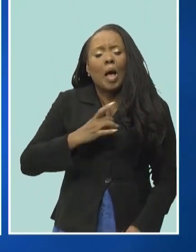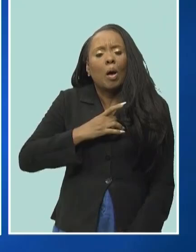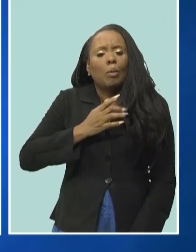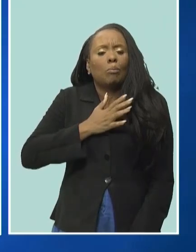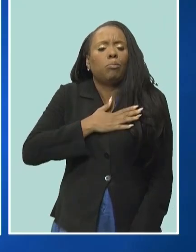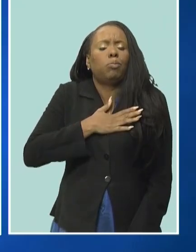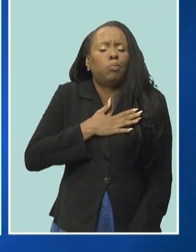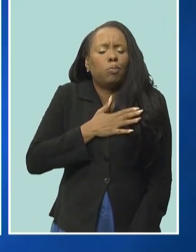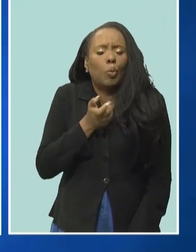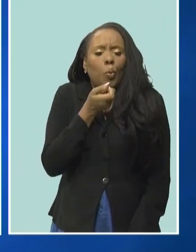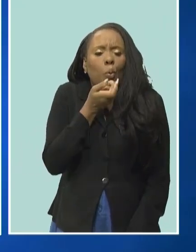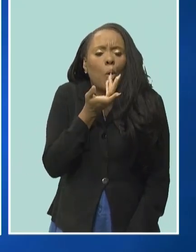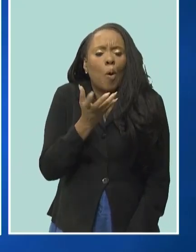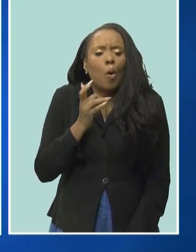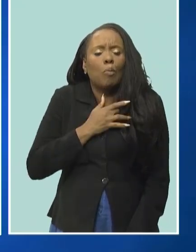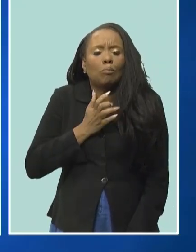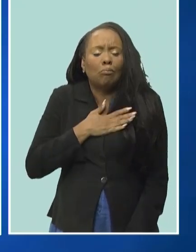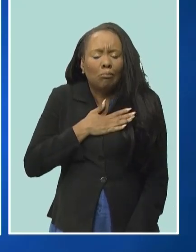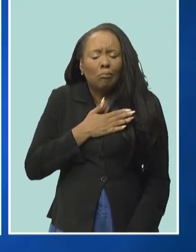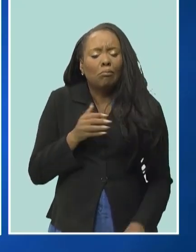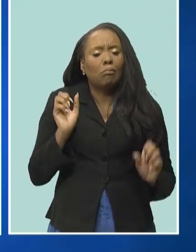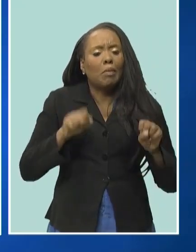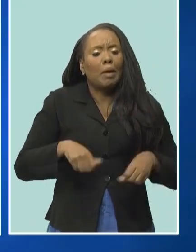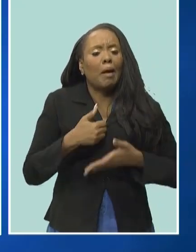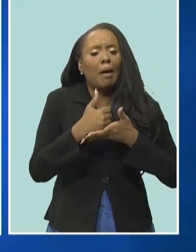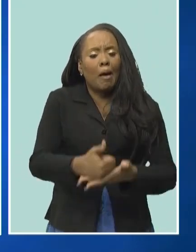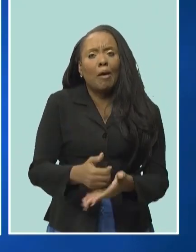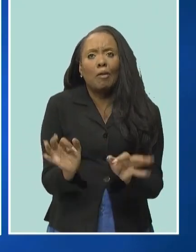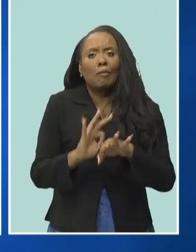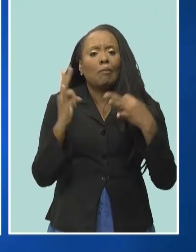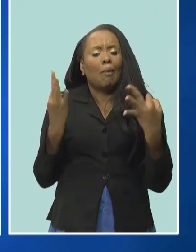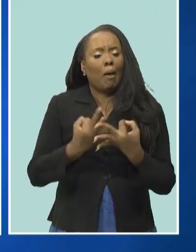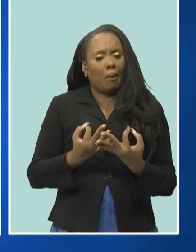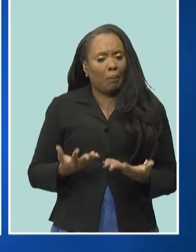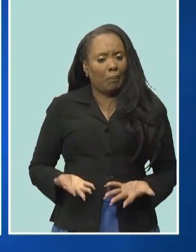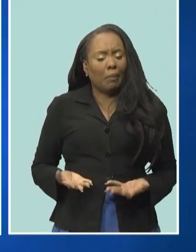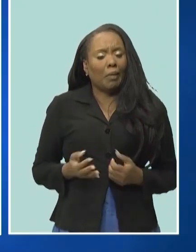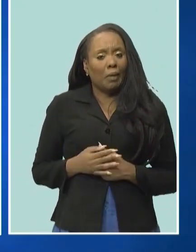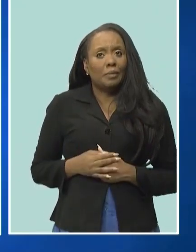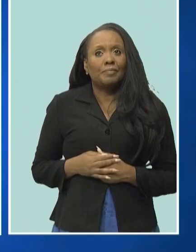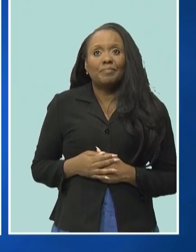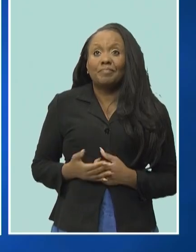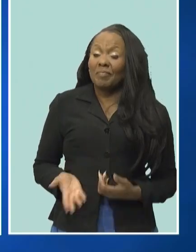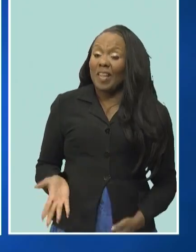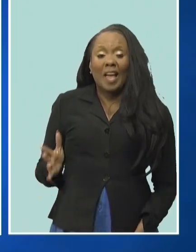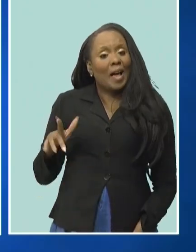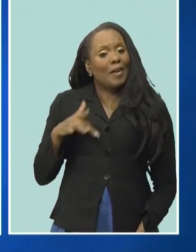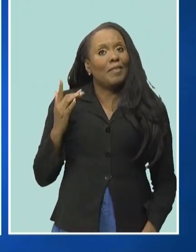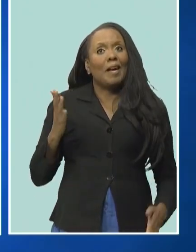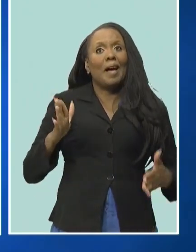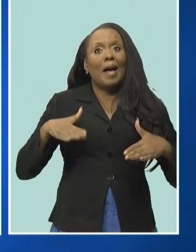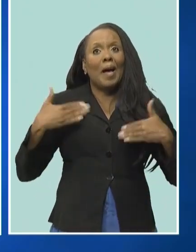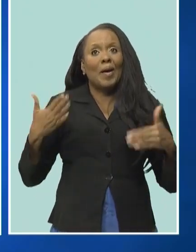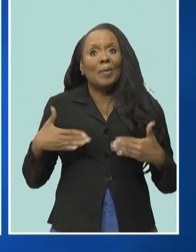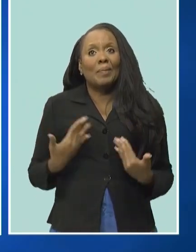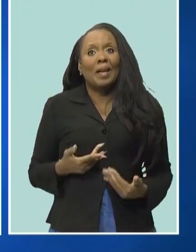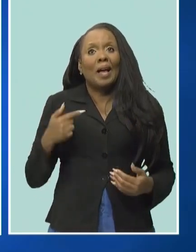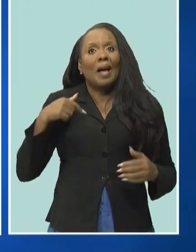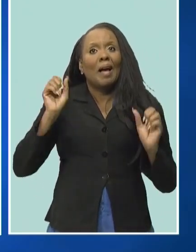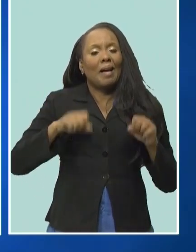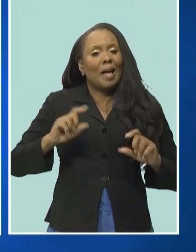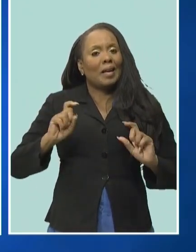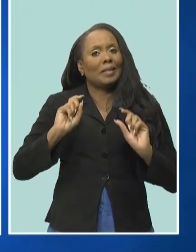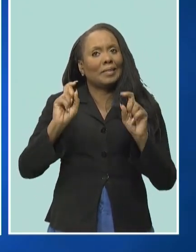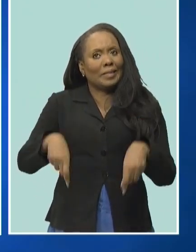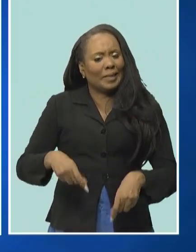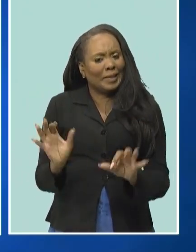are able to give a family in need something to at least help them. I feel happy that I am able to make a